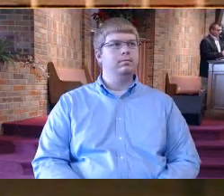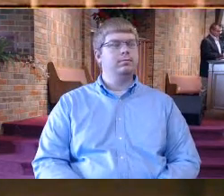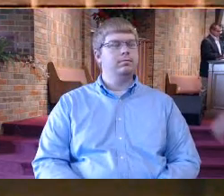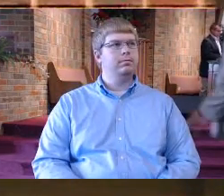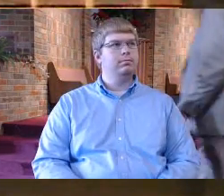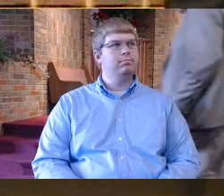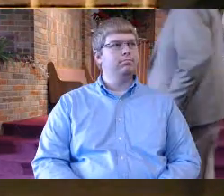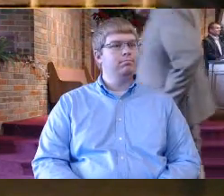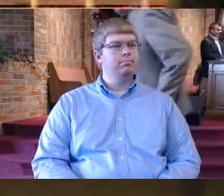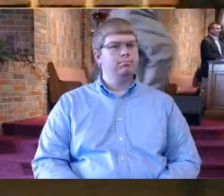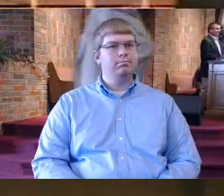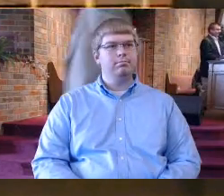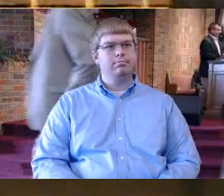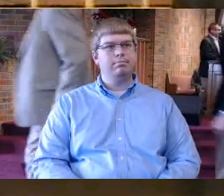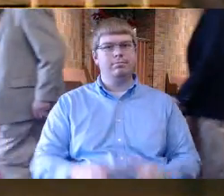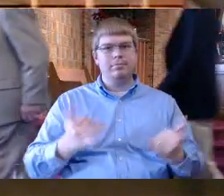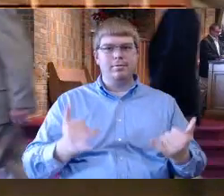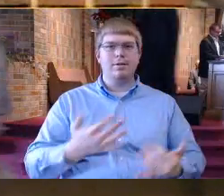Hey, good morning and welcome.